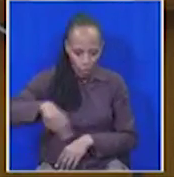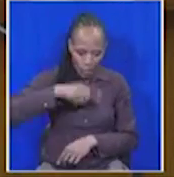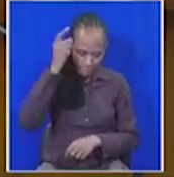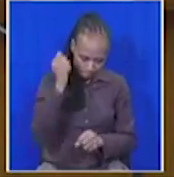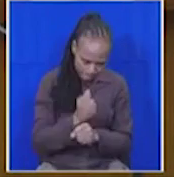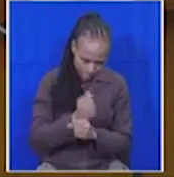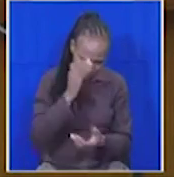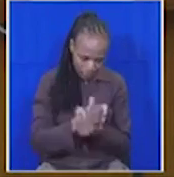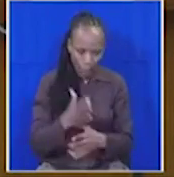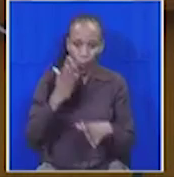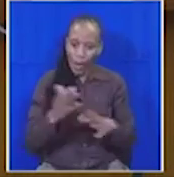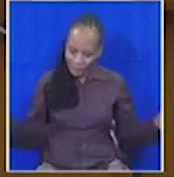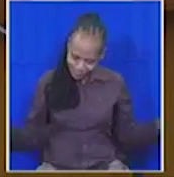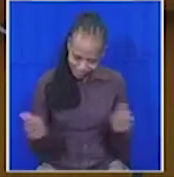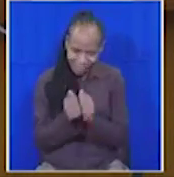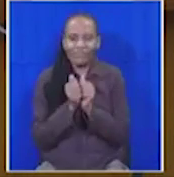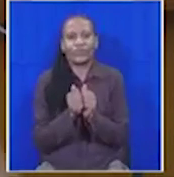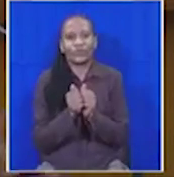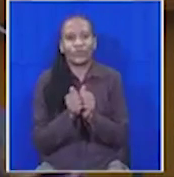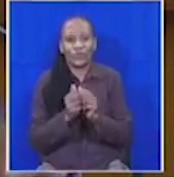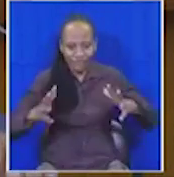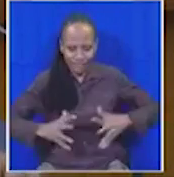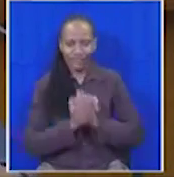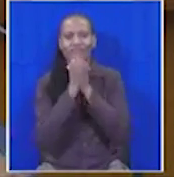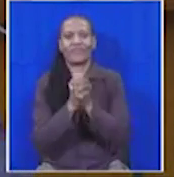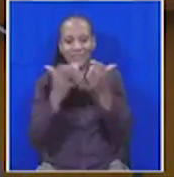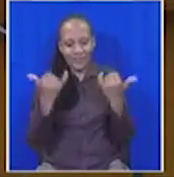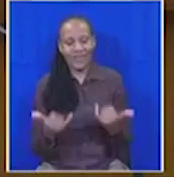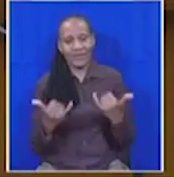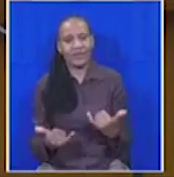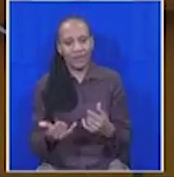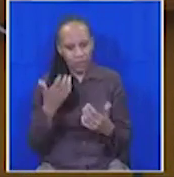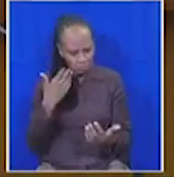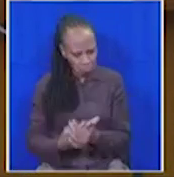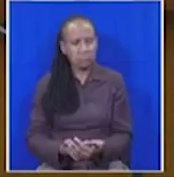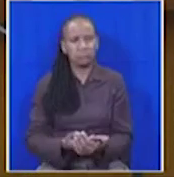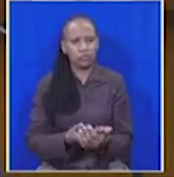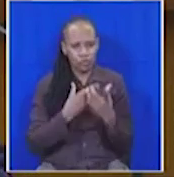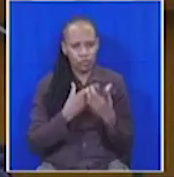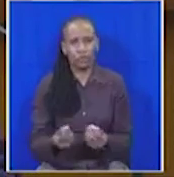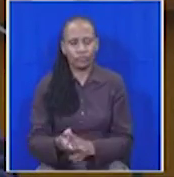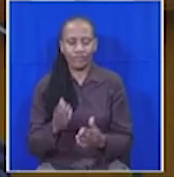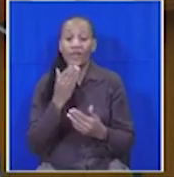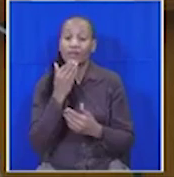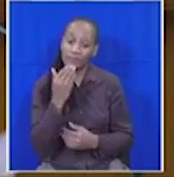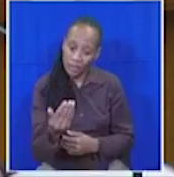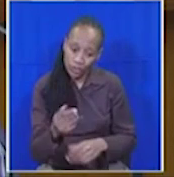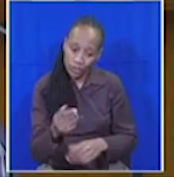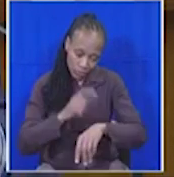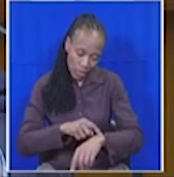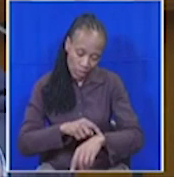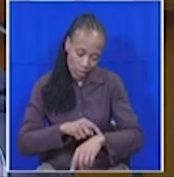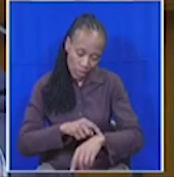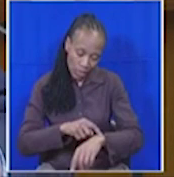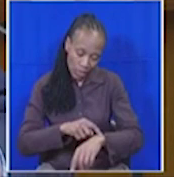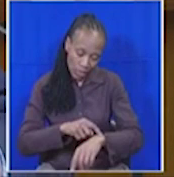The need for collective action is here and now. That is much evident. The question is, thank you. What form should it take? Has